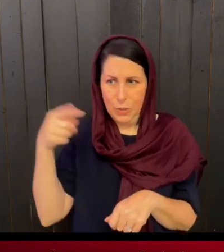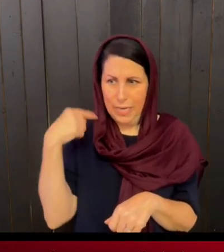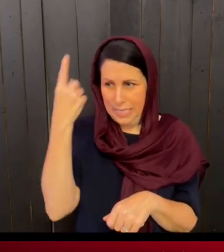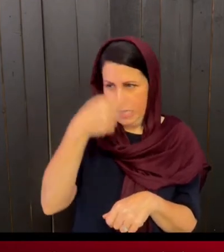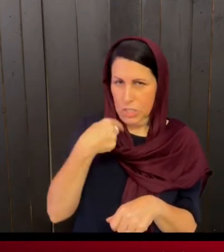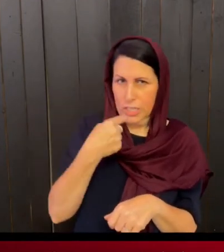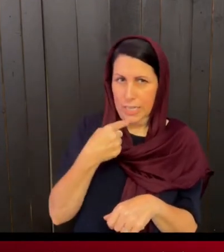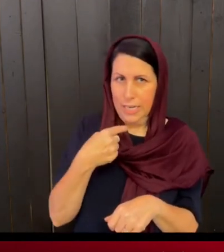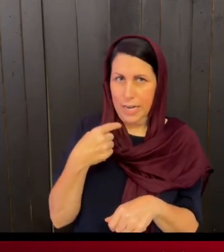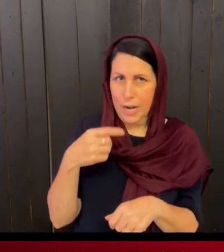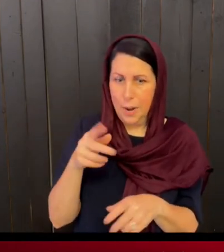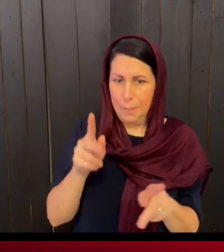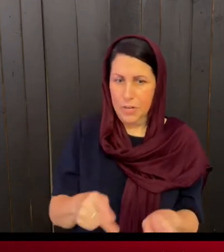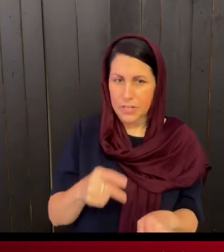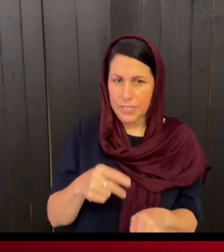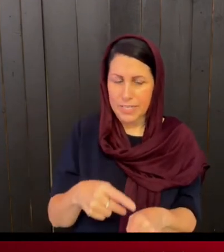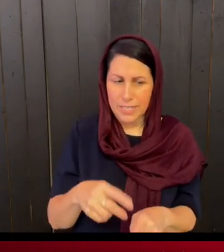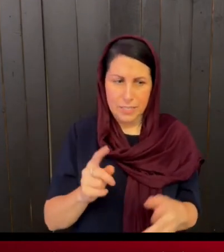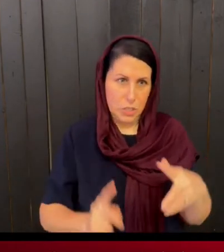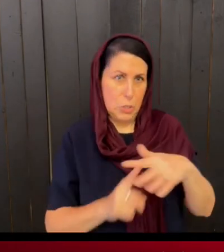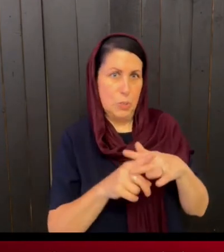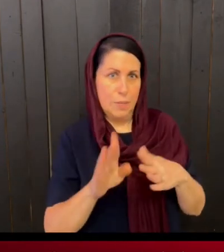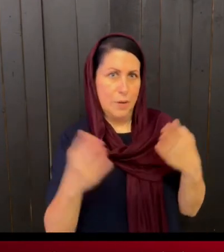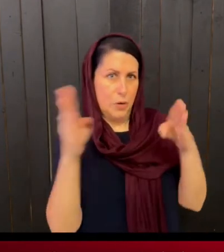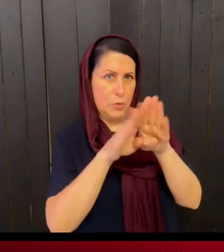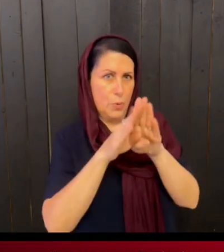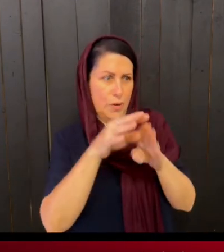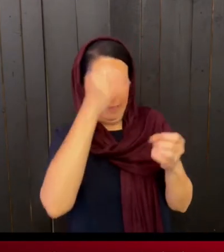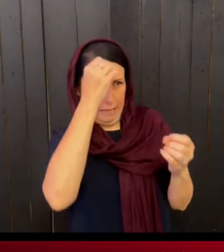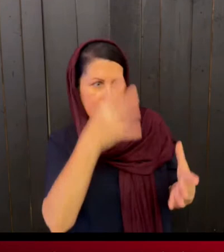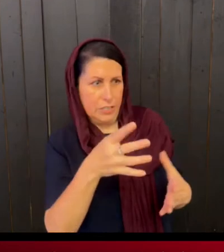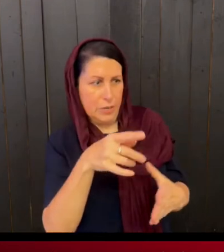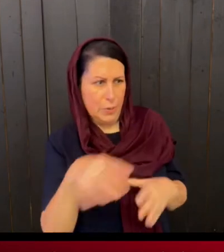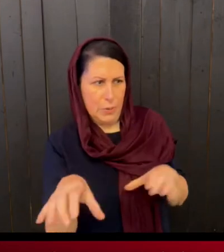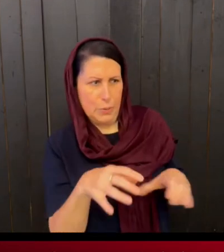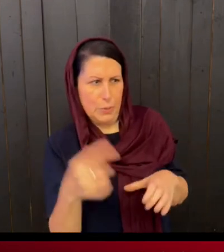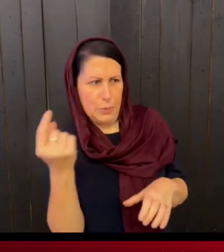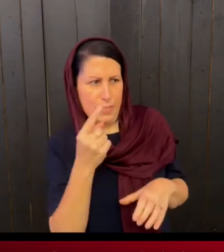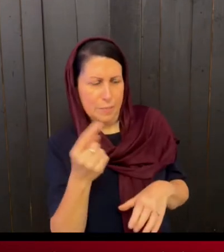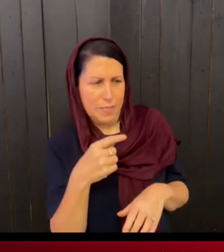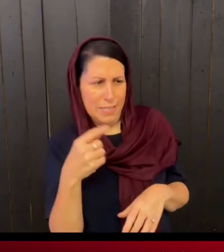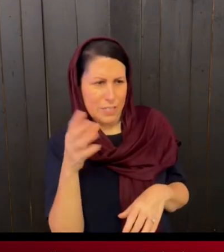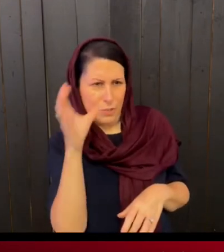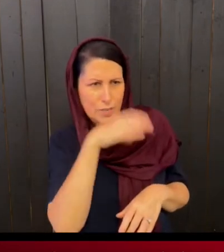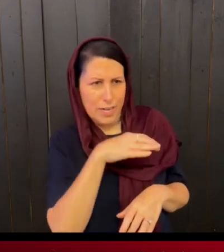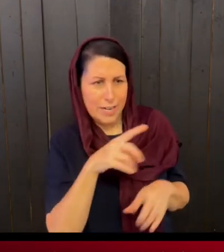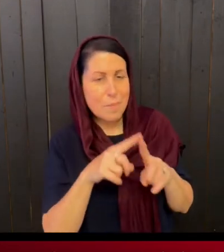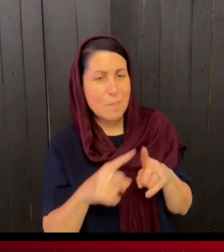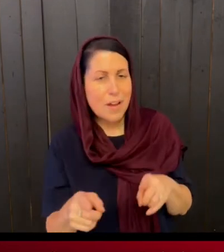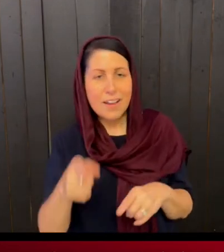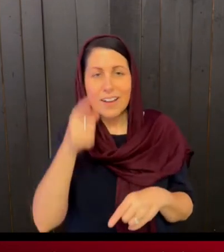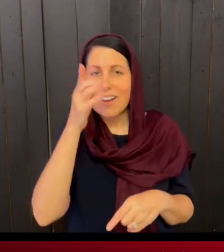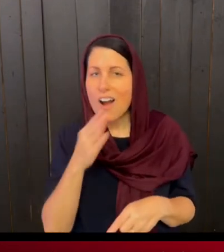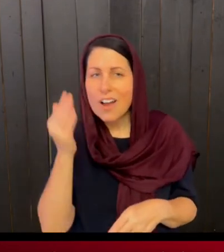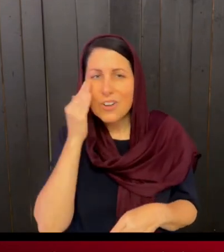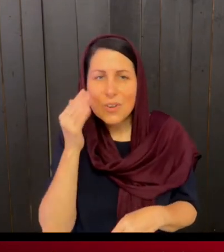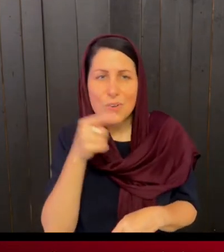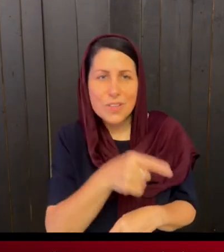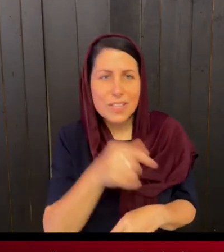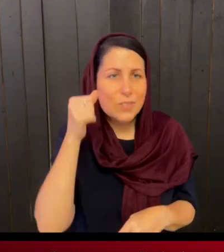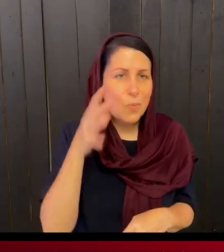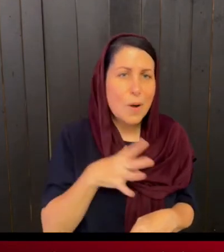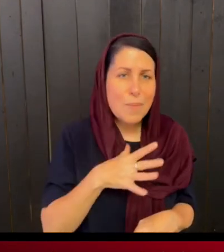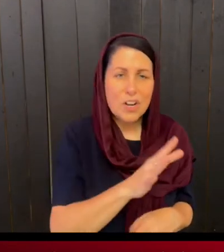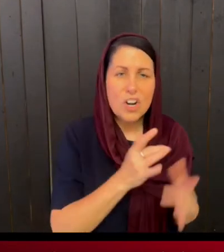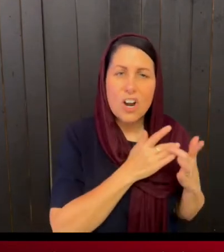crazy things. And so I can just imagine but I believe God knew this lady's heart already. She already knew